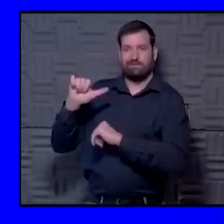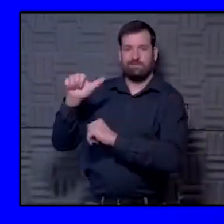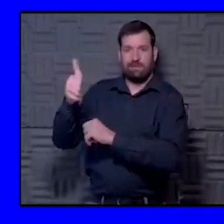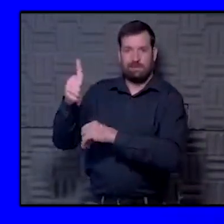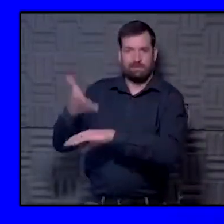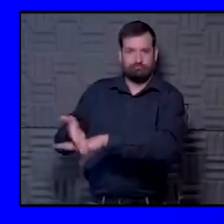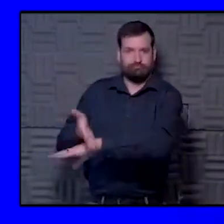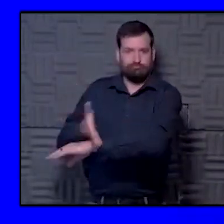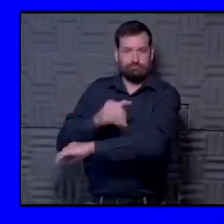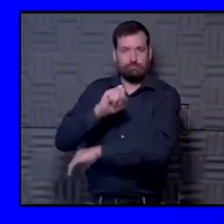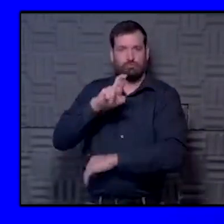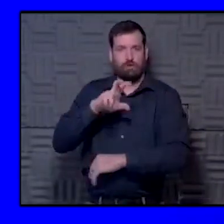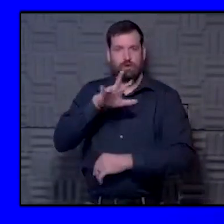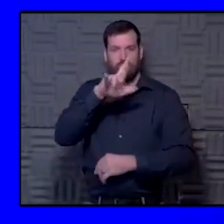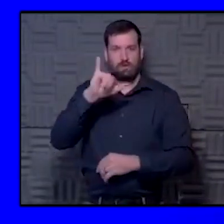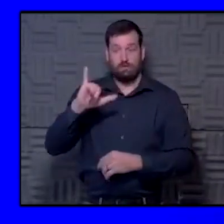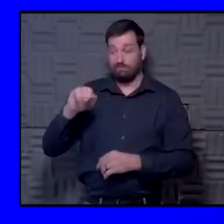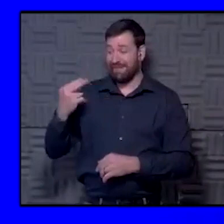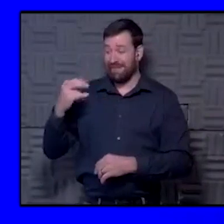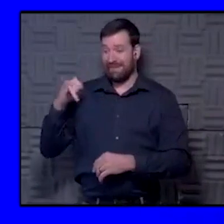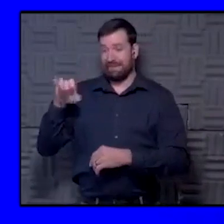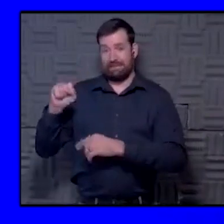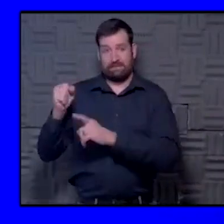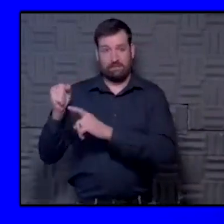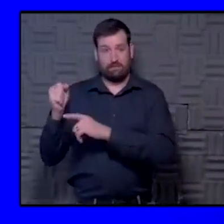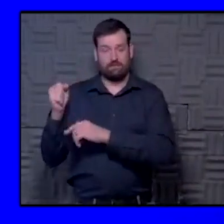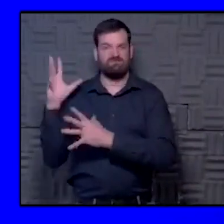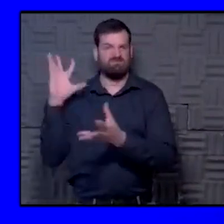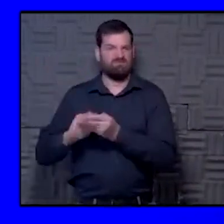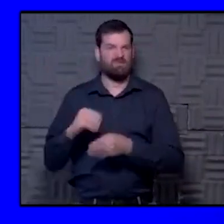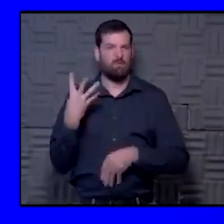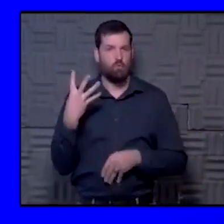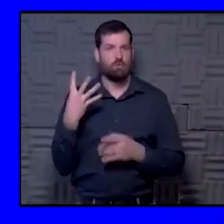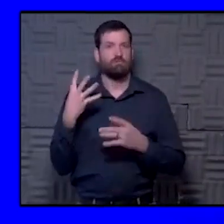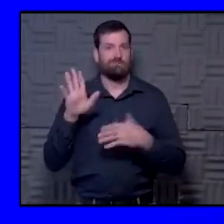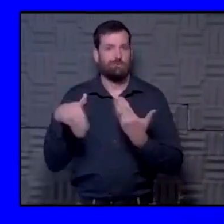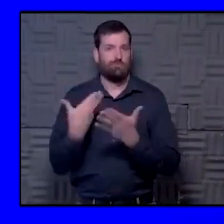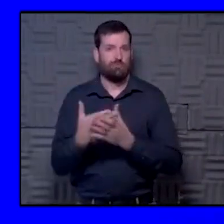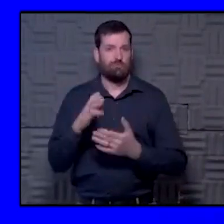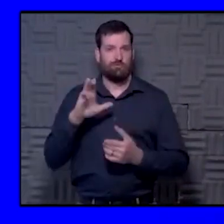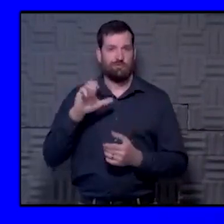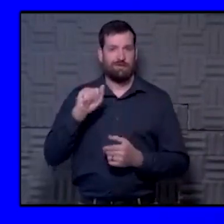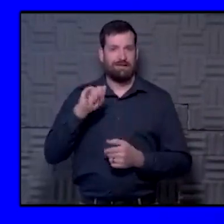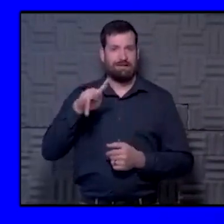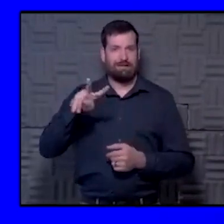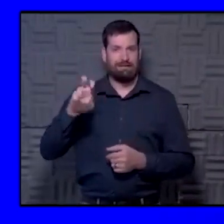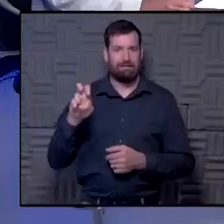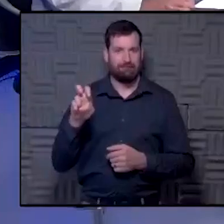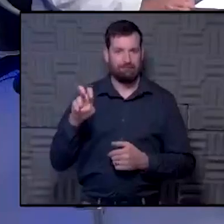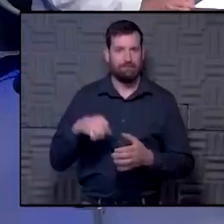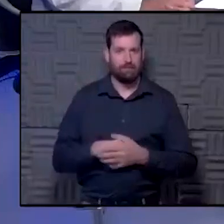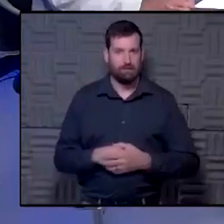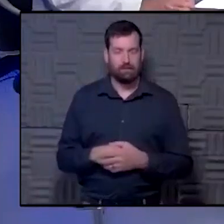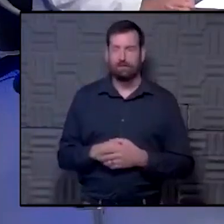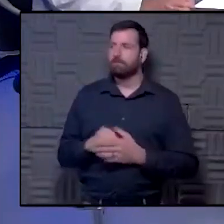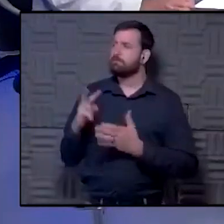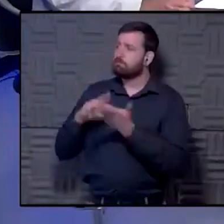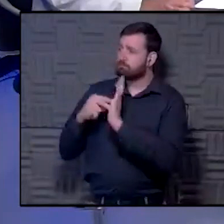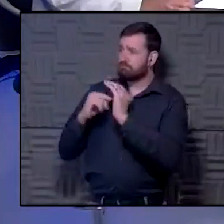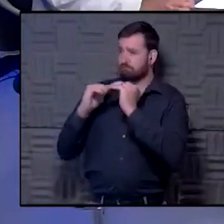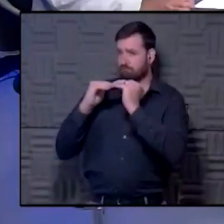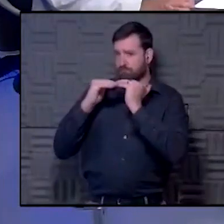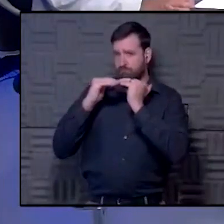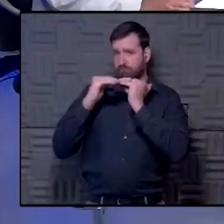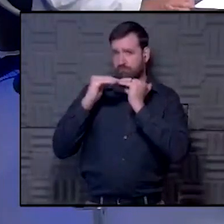And then Hays has 4 total, and those are all 4 active acute infections as well. So we've leveled off a little